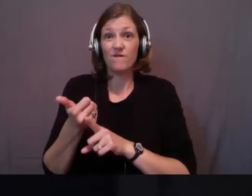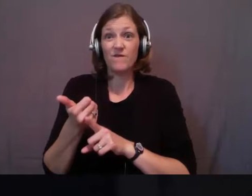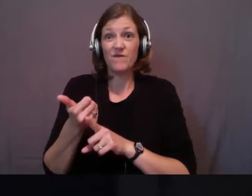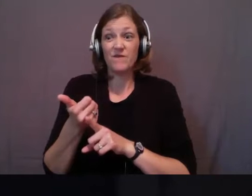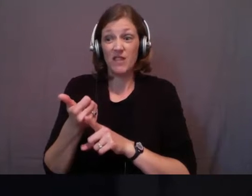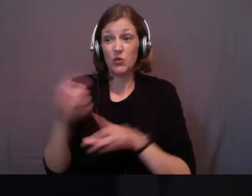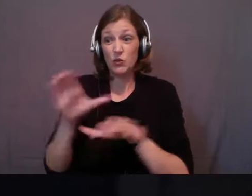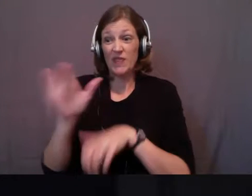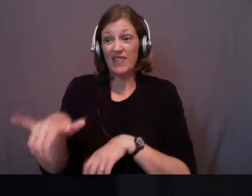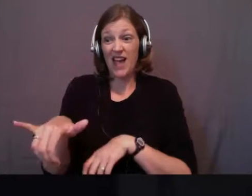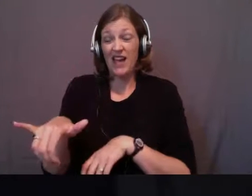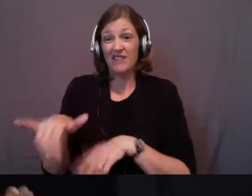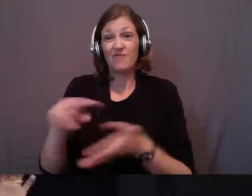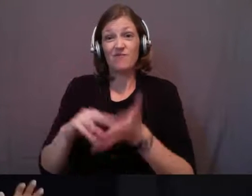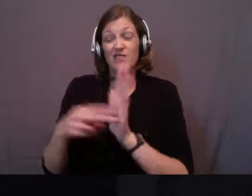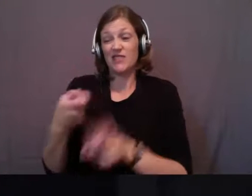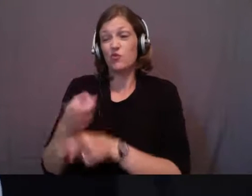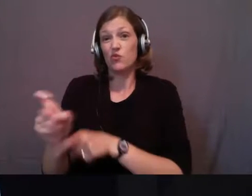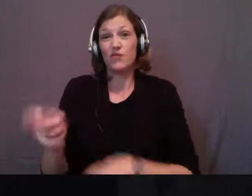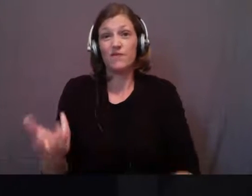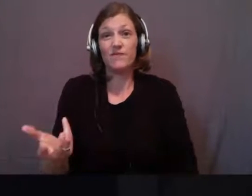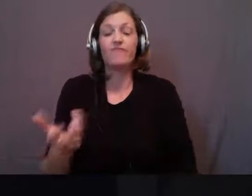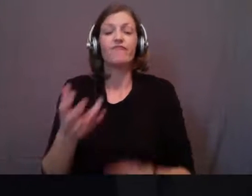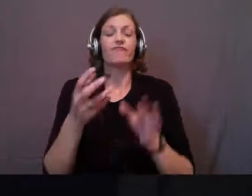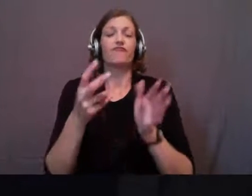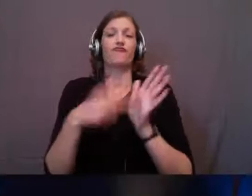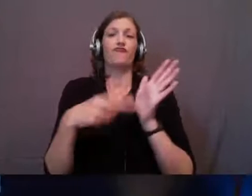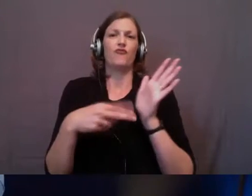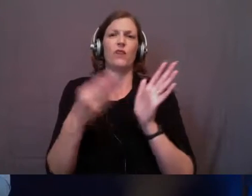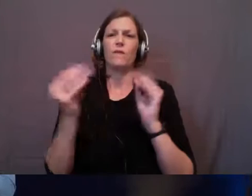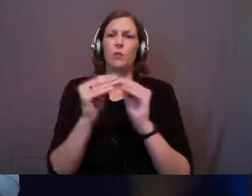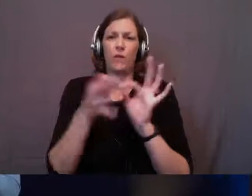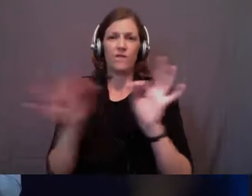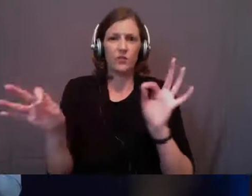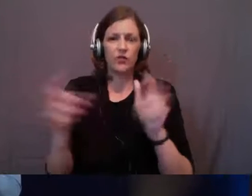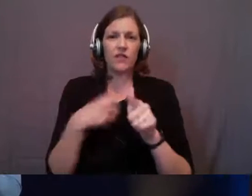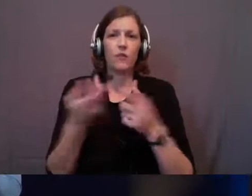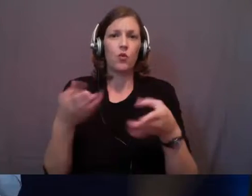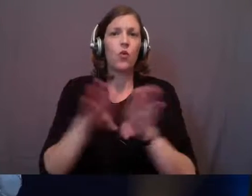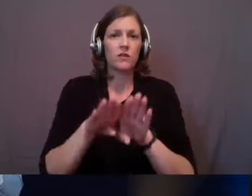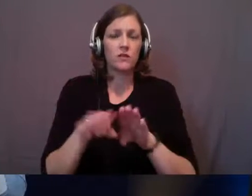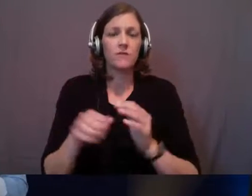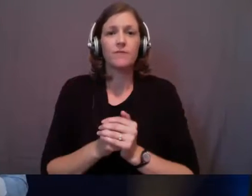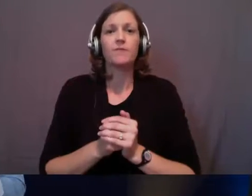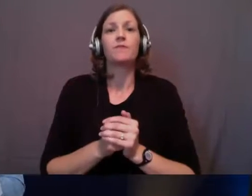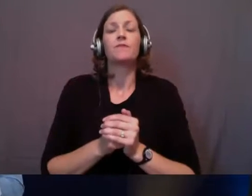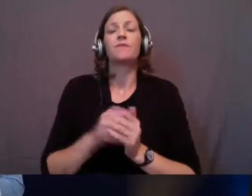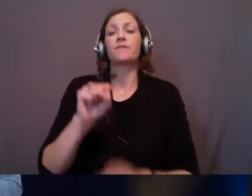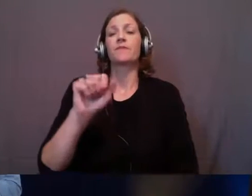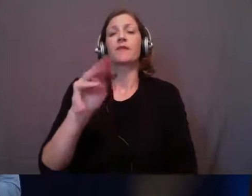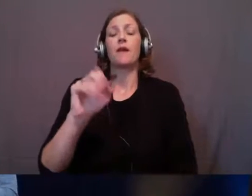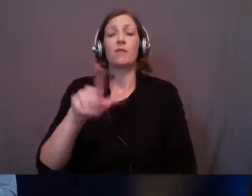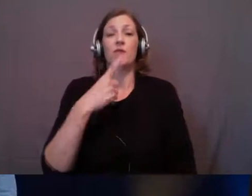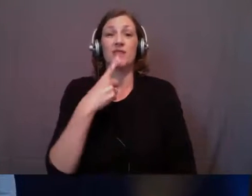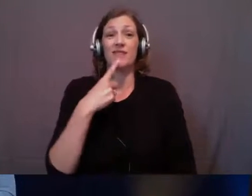things. I'm going to read a few verses and we're going to close. 1 Samuel 15, 17 through 19. And Samuel says this, although you